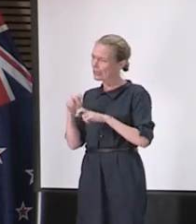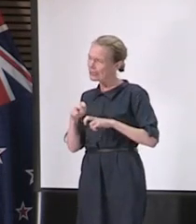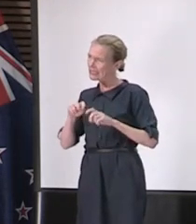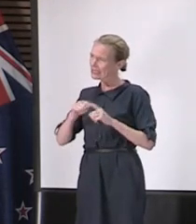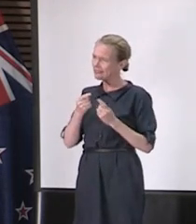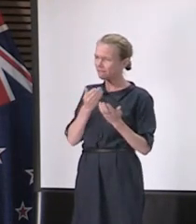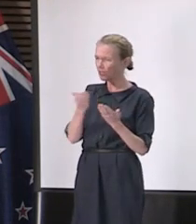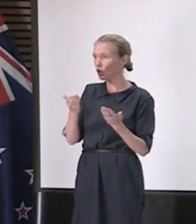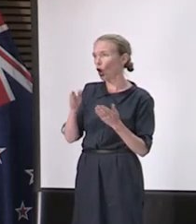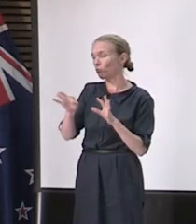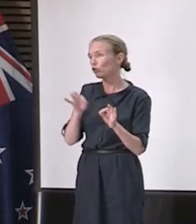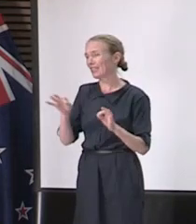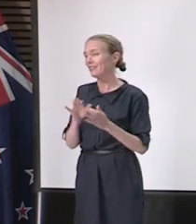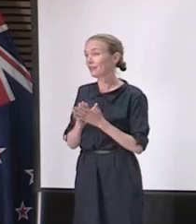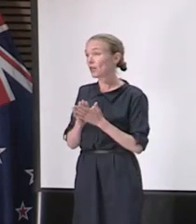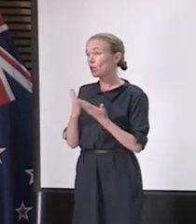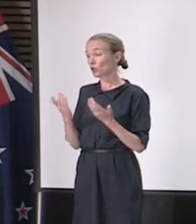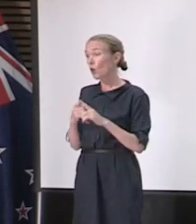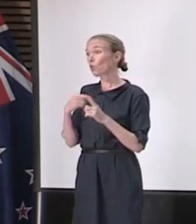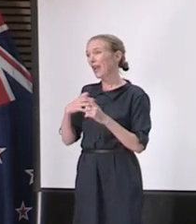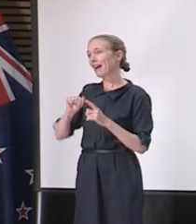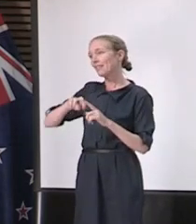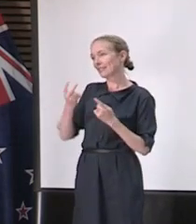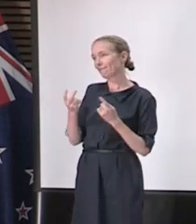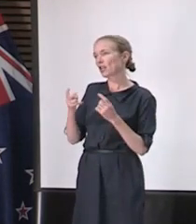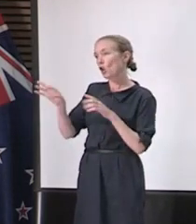just Bluetooth apps that talk to each other.